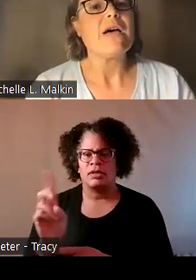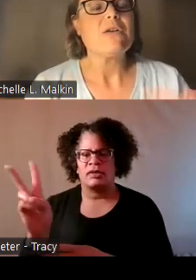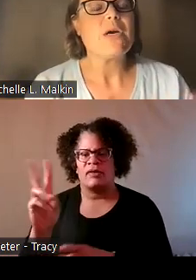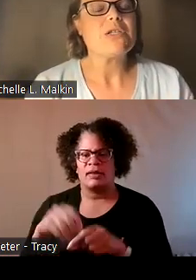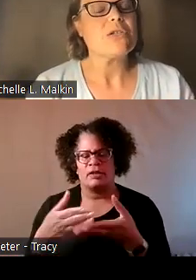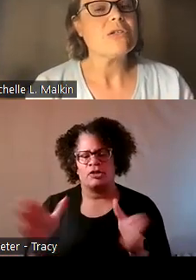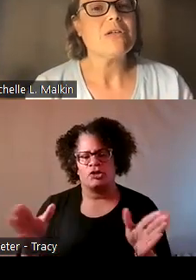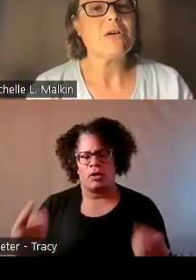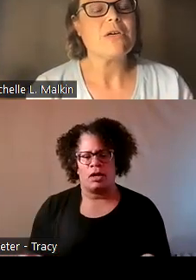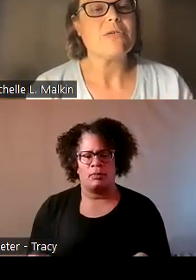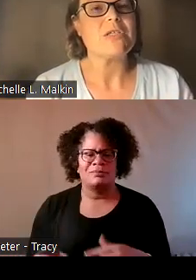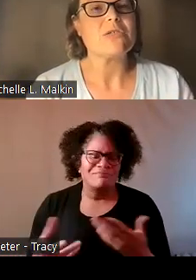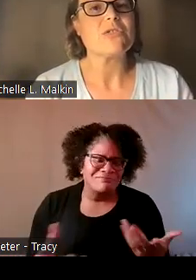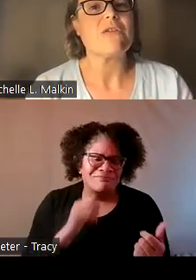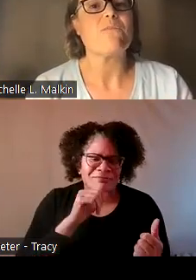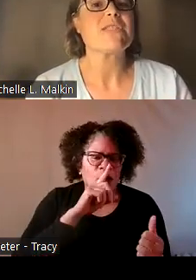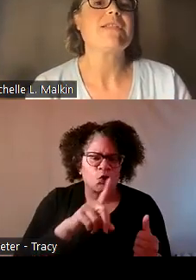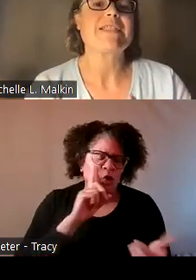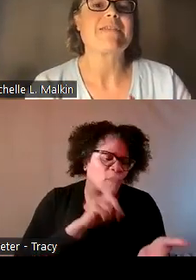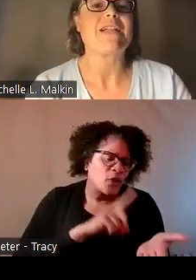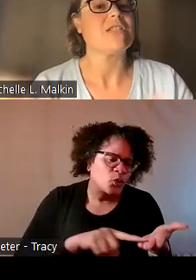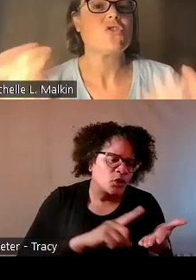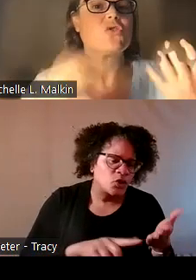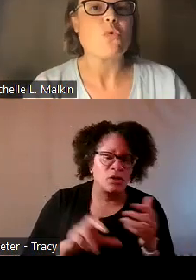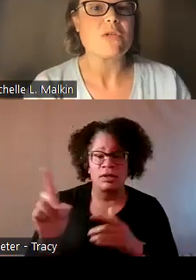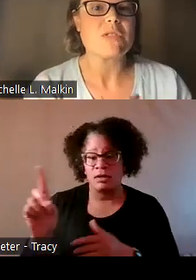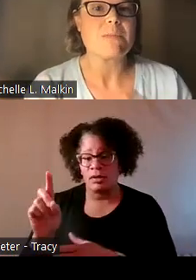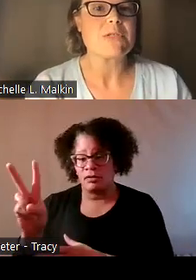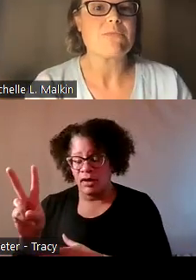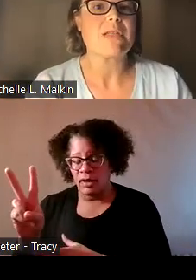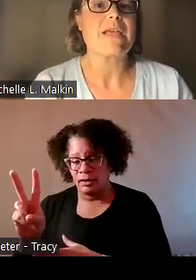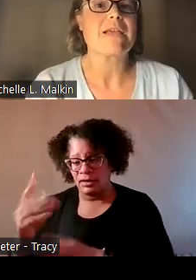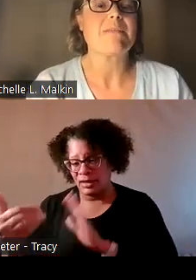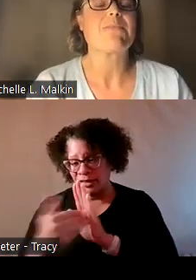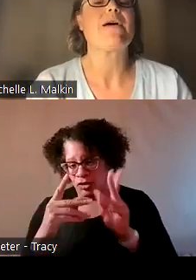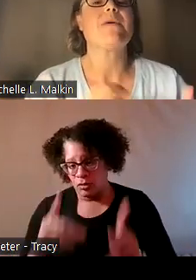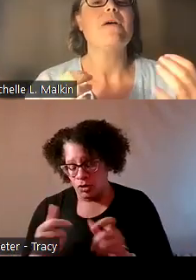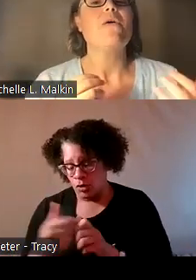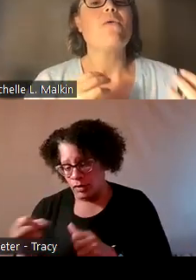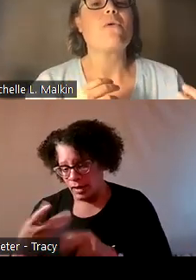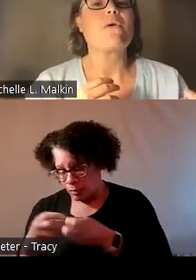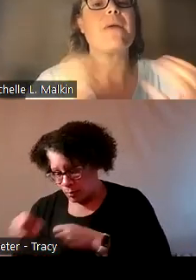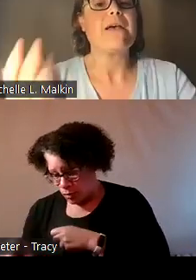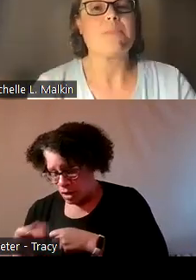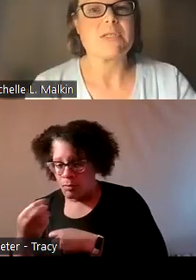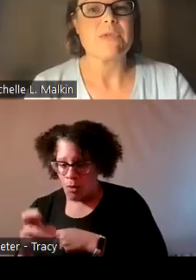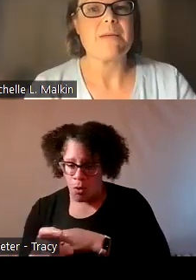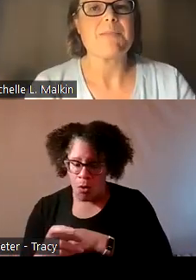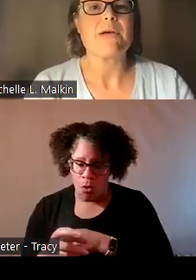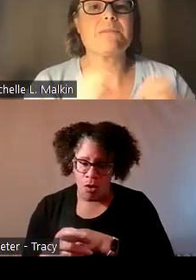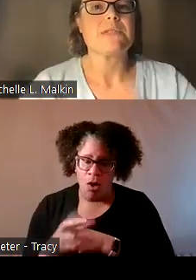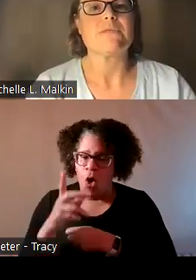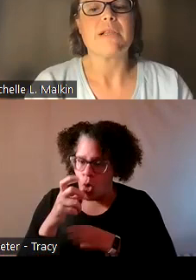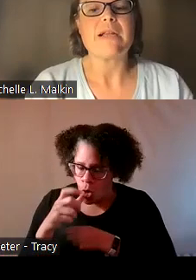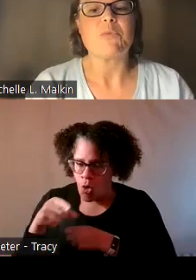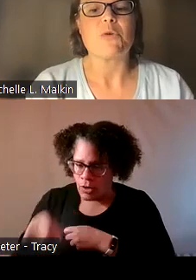we're not quite sure, according to research, if most of the domestic violence is towards the person with a gambling problem or by the person with the gambling